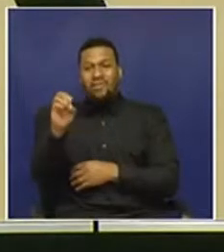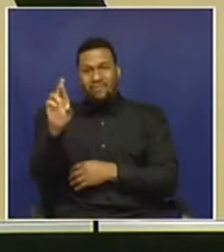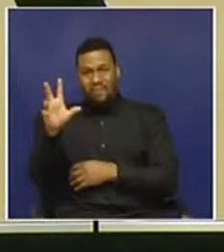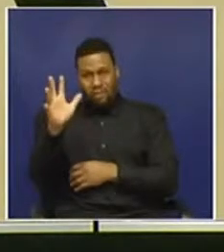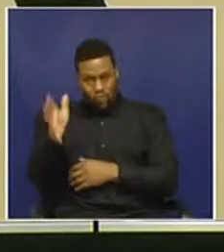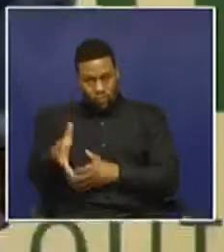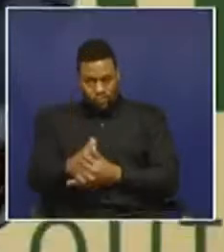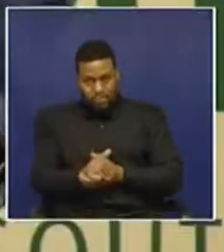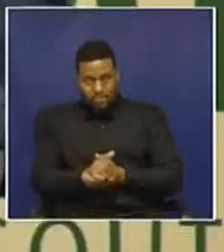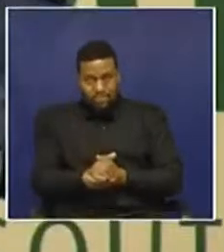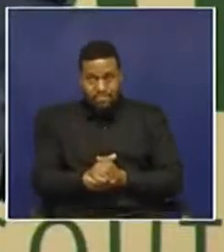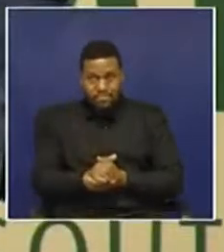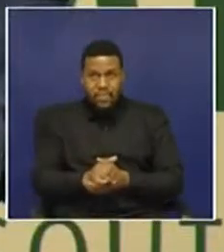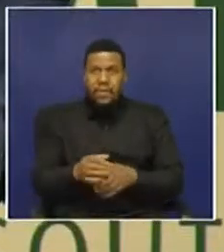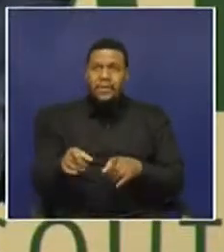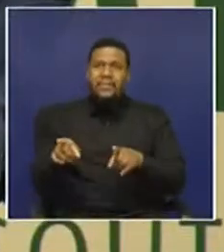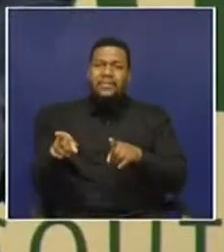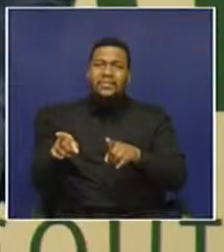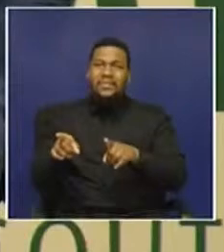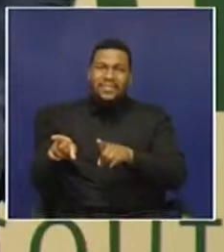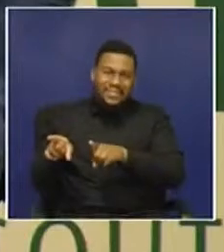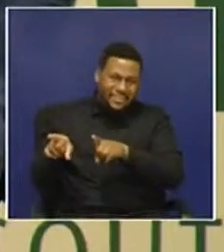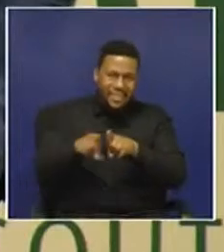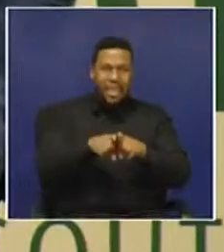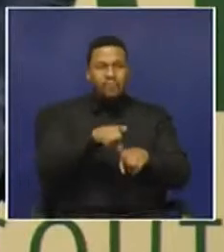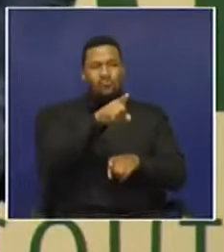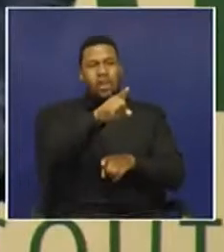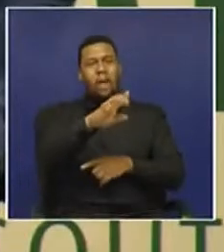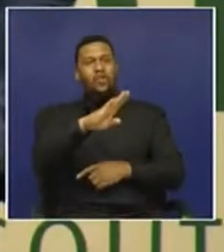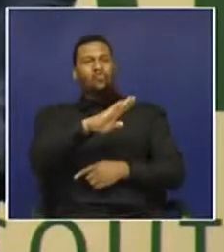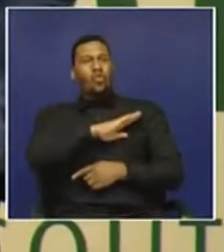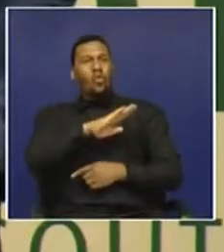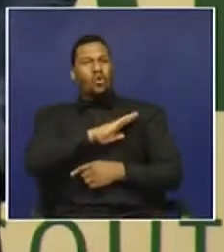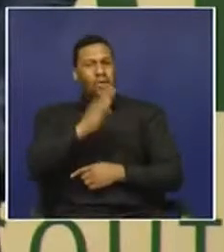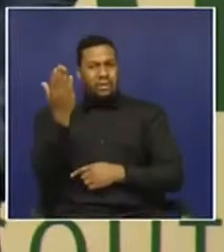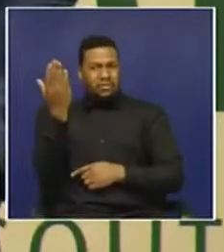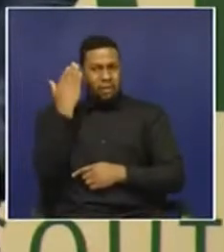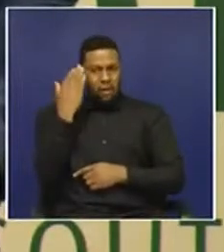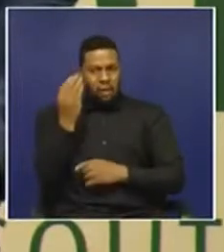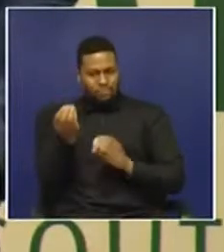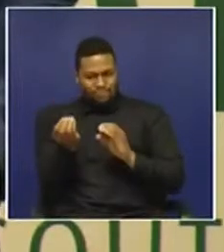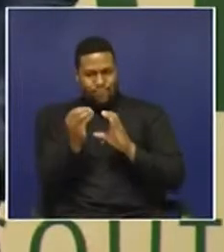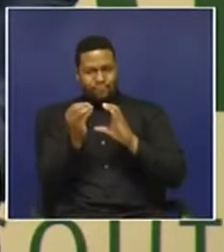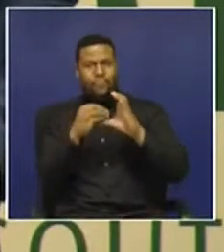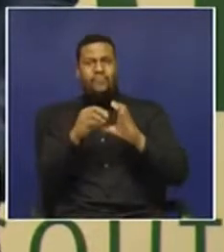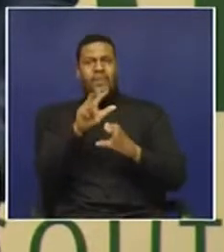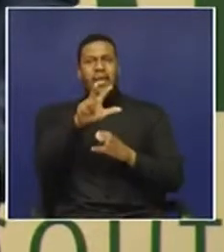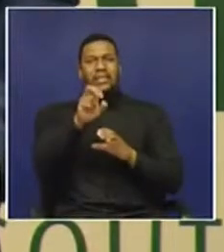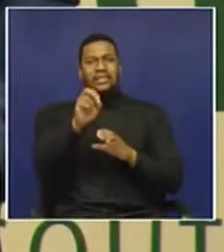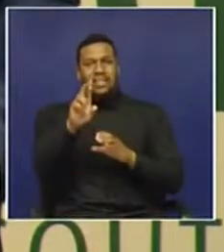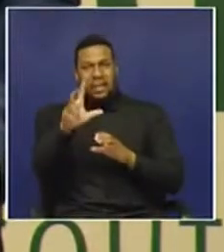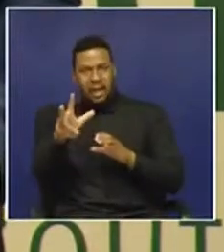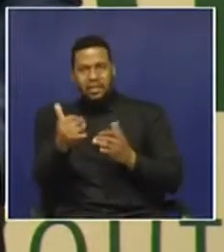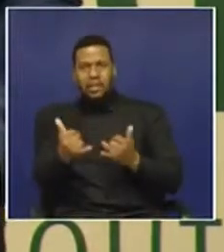The same applies to the War Veterans Grant, which increases by 80 rand to 2,420.